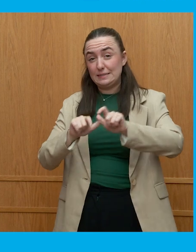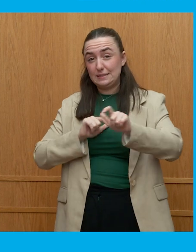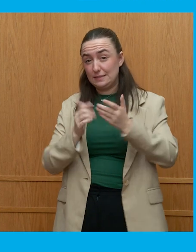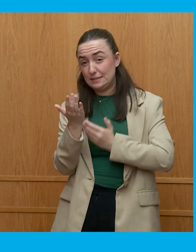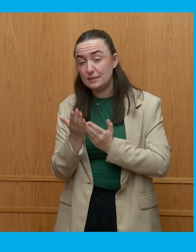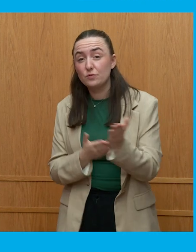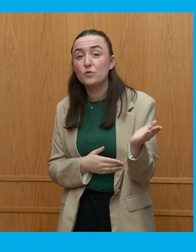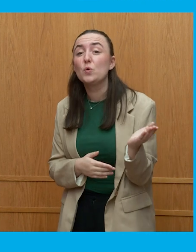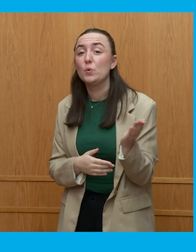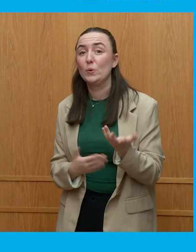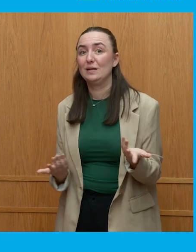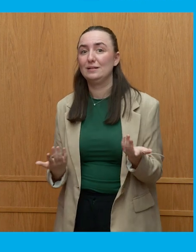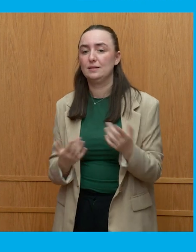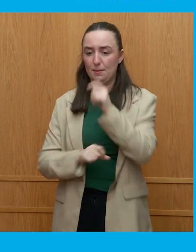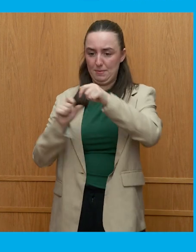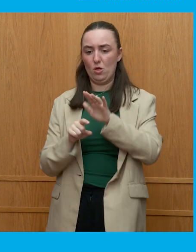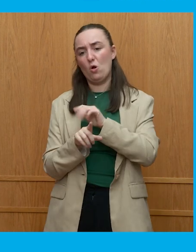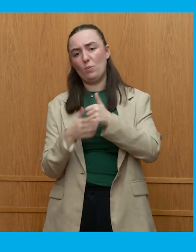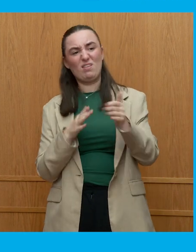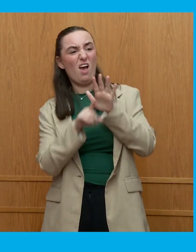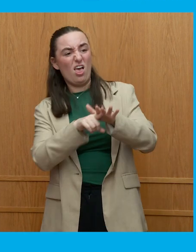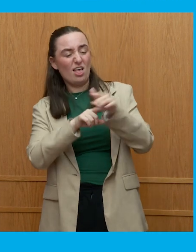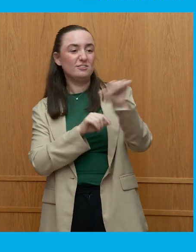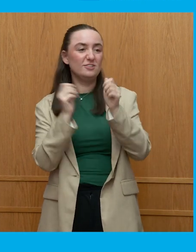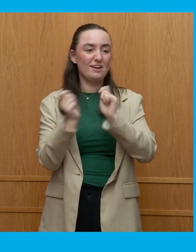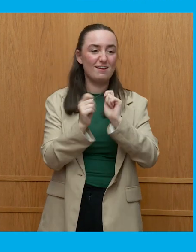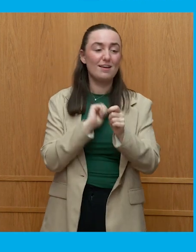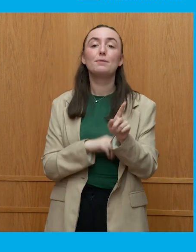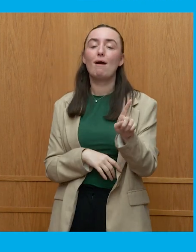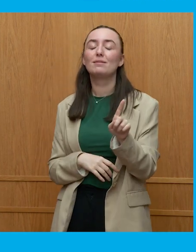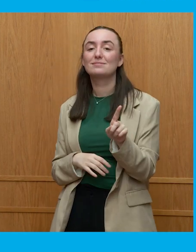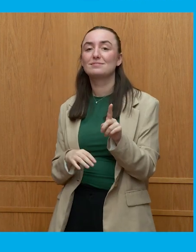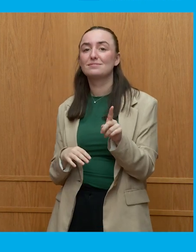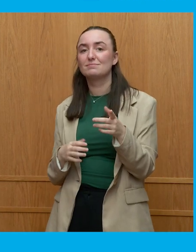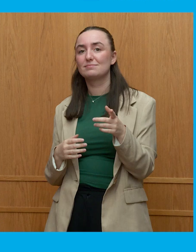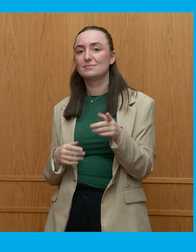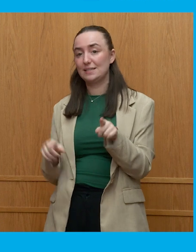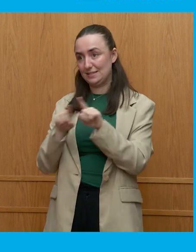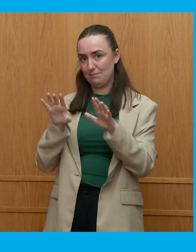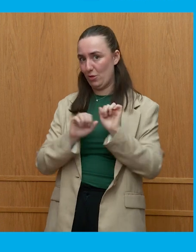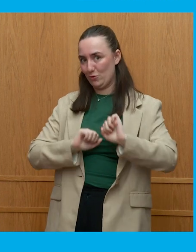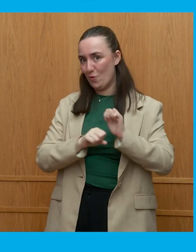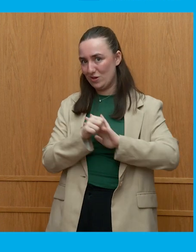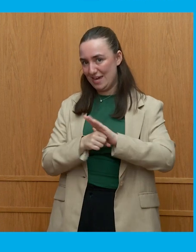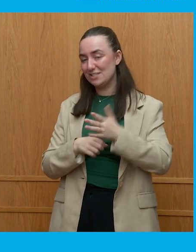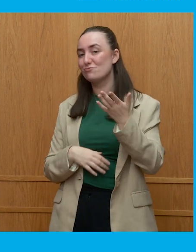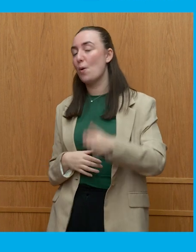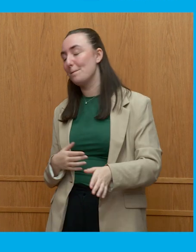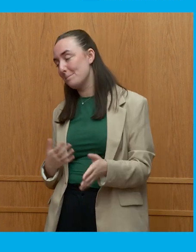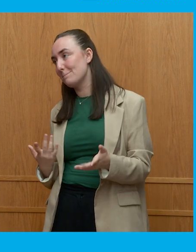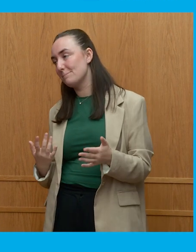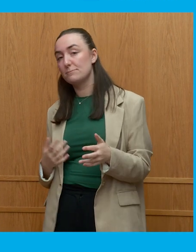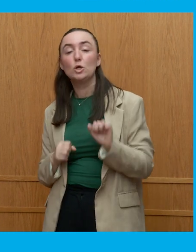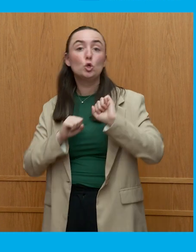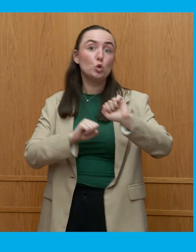everyone giving you abuse. But it was interesting, you know, it seems to be similar in your case too, from your